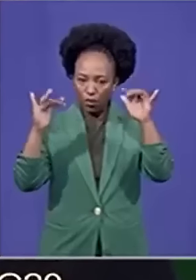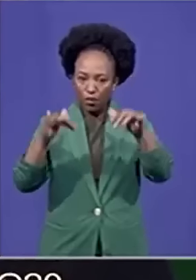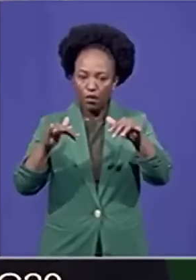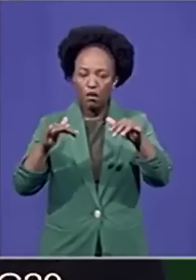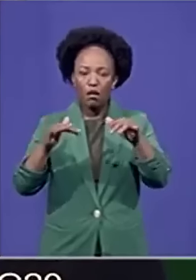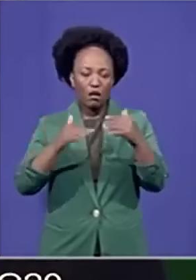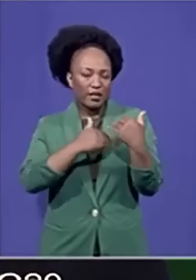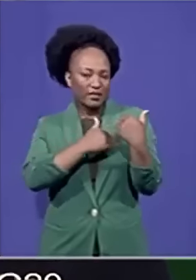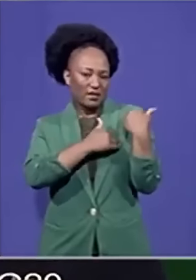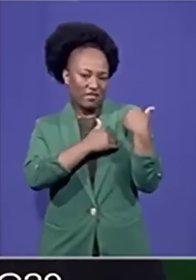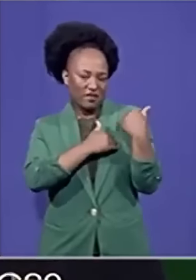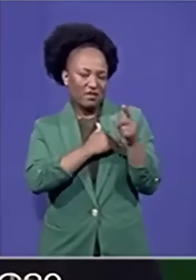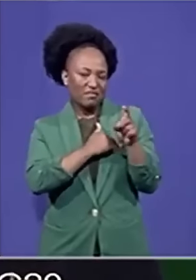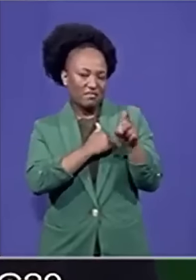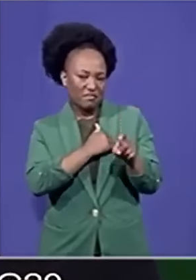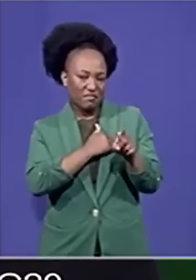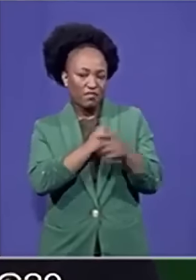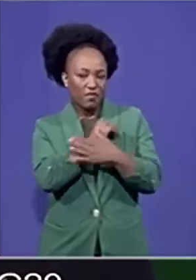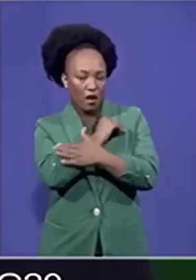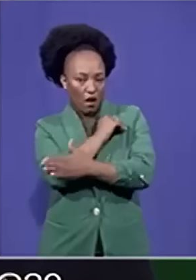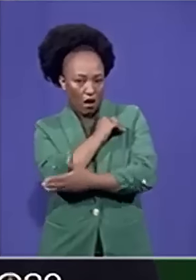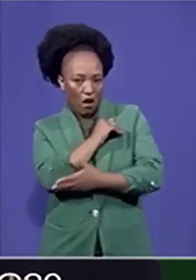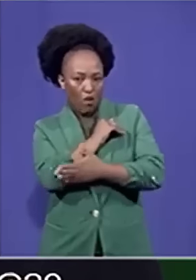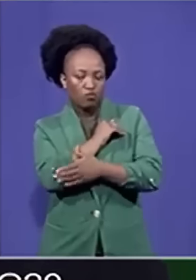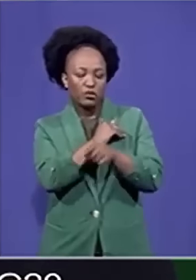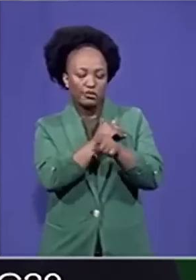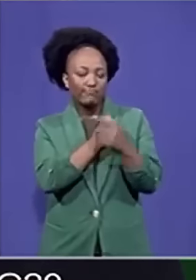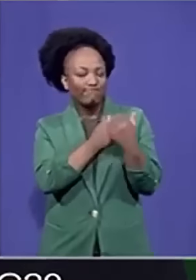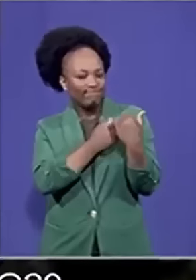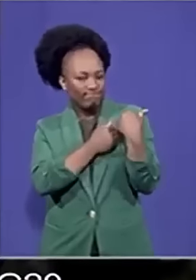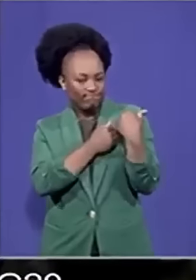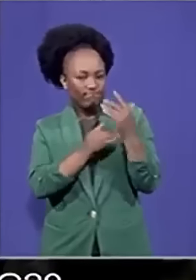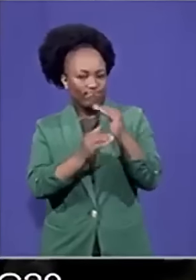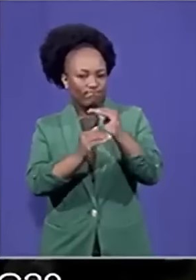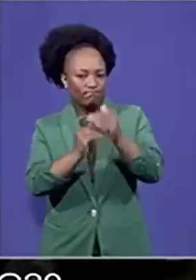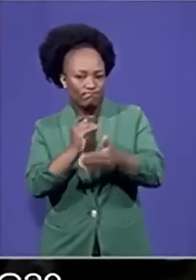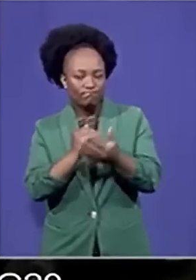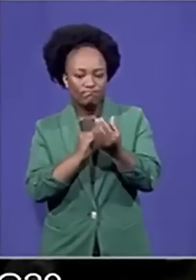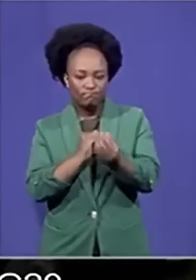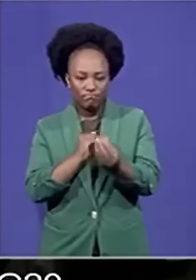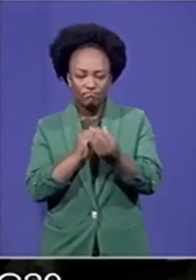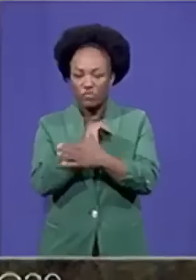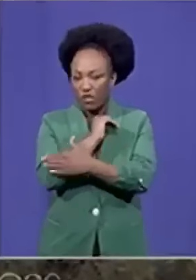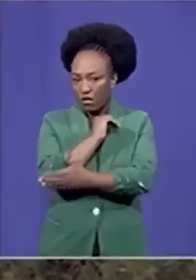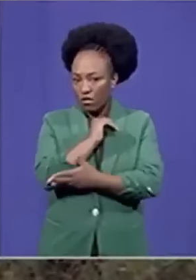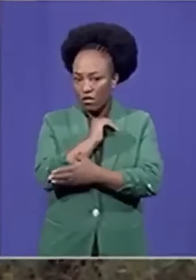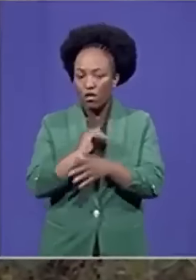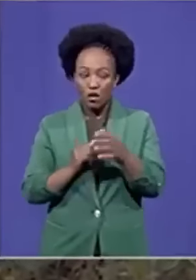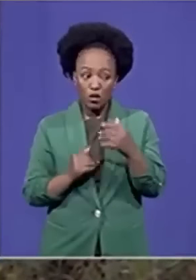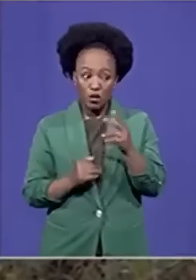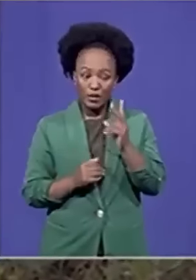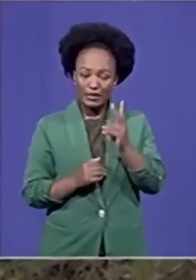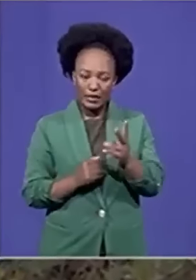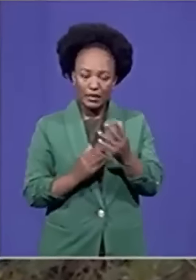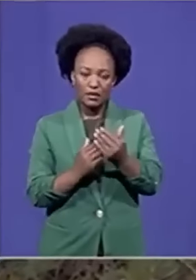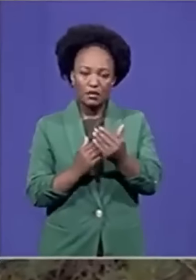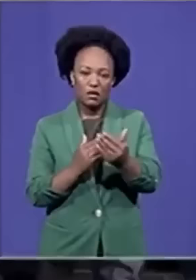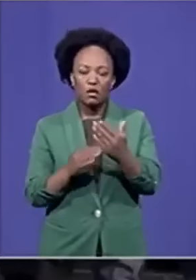Re netefatsa gore naga e sireletsegile mo nakong eno. O tla bona re sebetsa gammogo